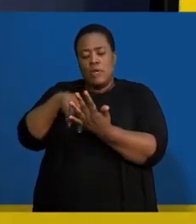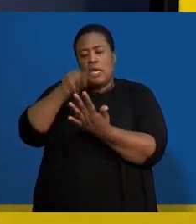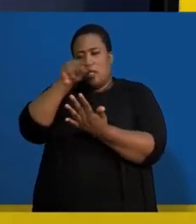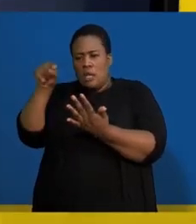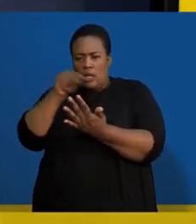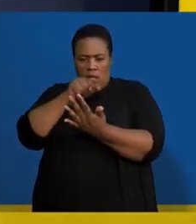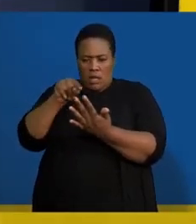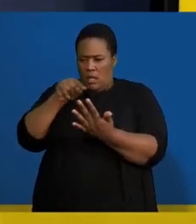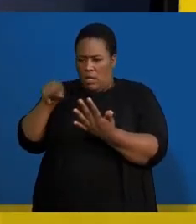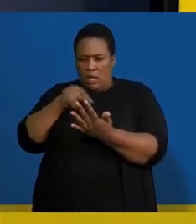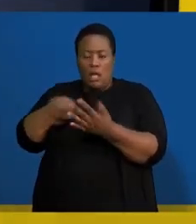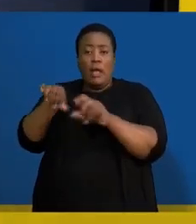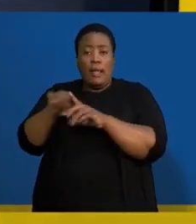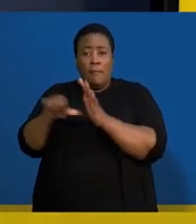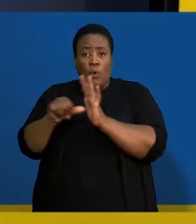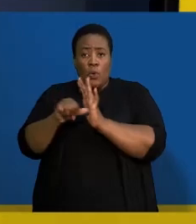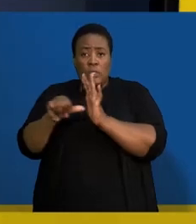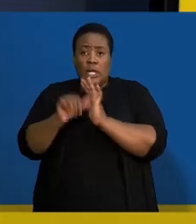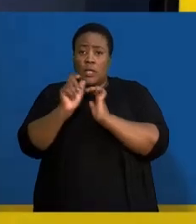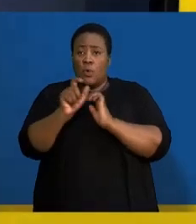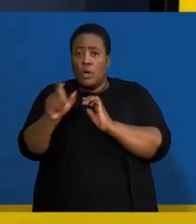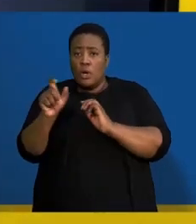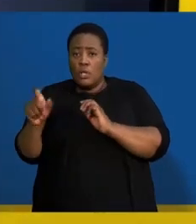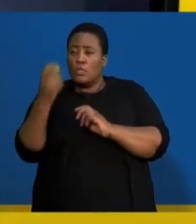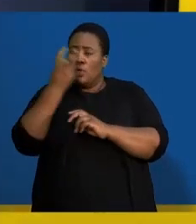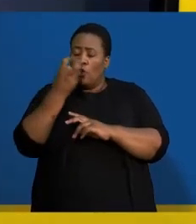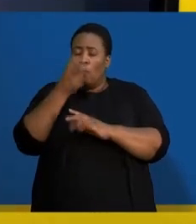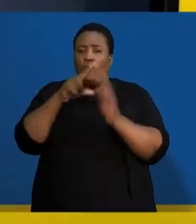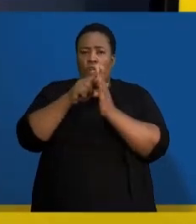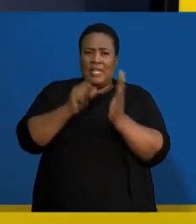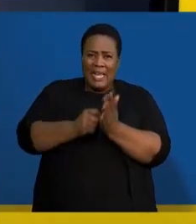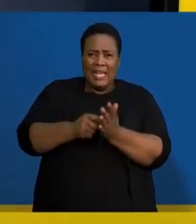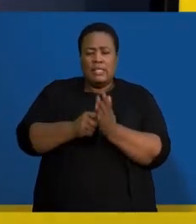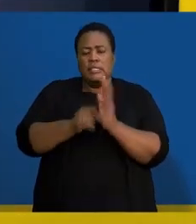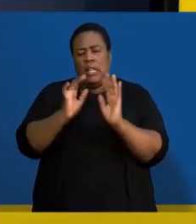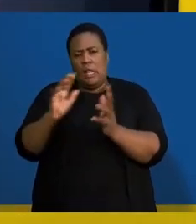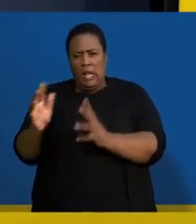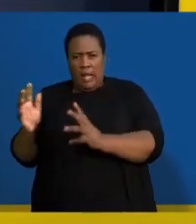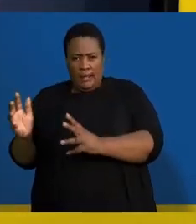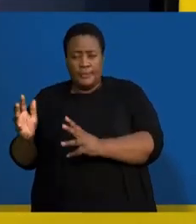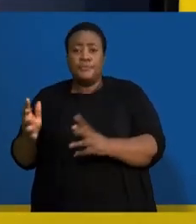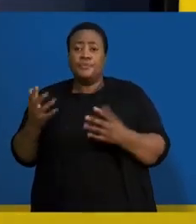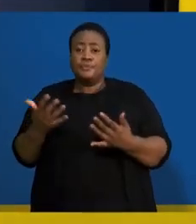important words, we underlined, and we looked for dates and key figures and all that. So